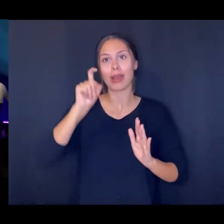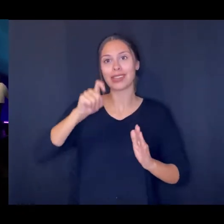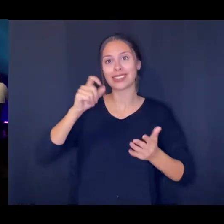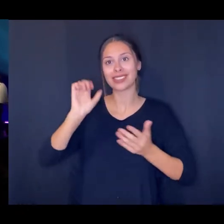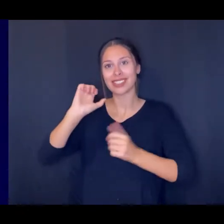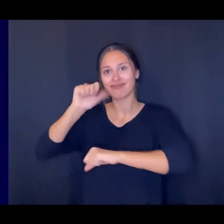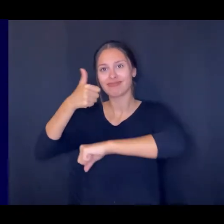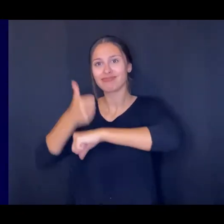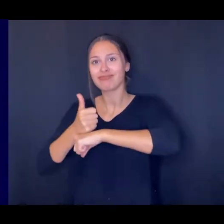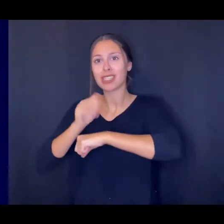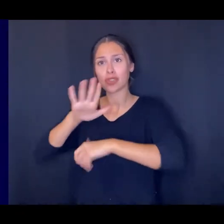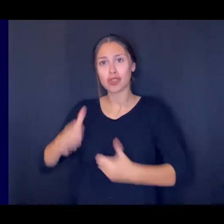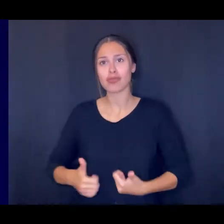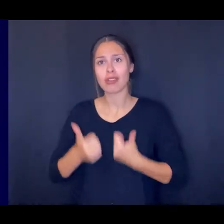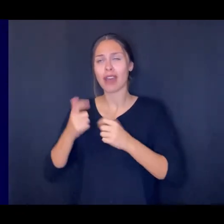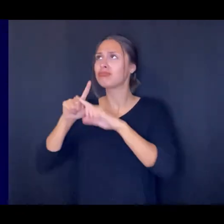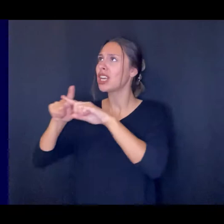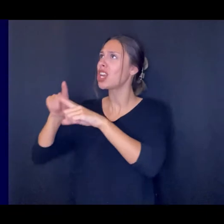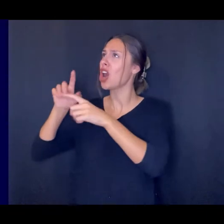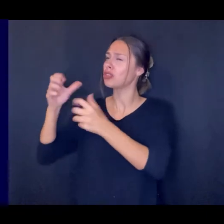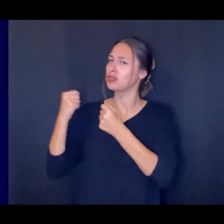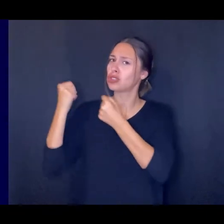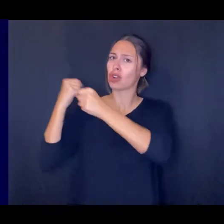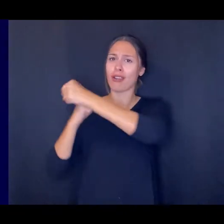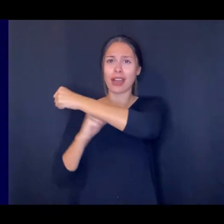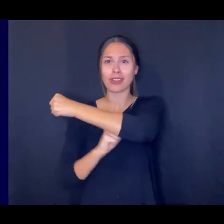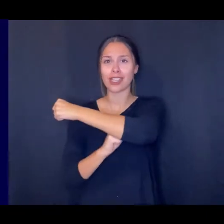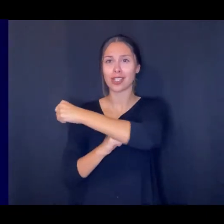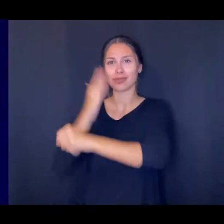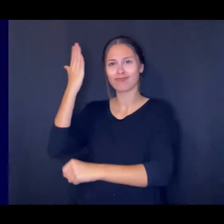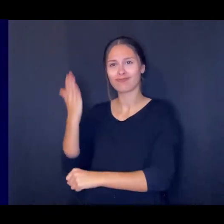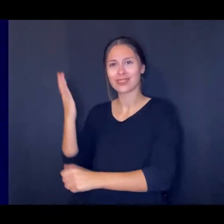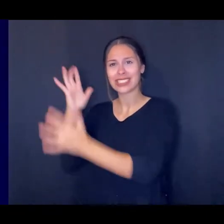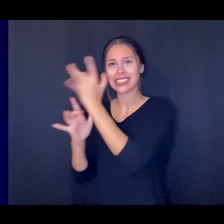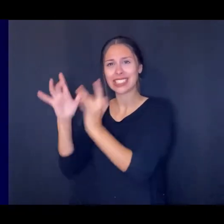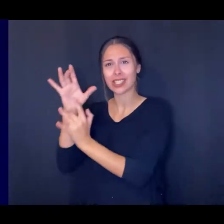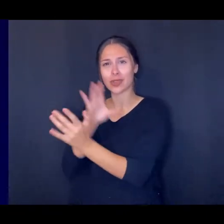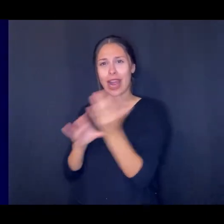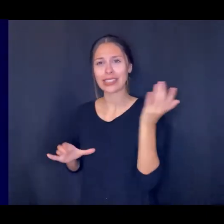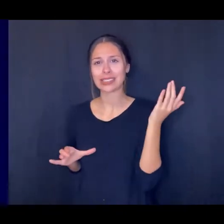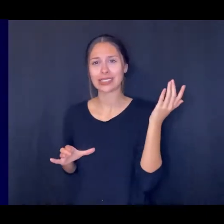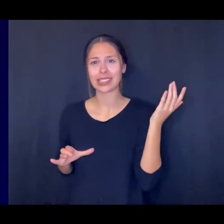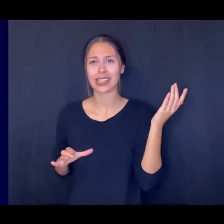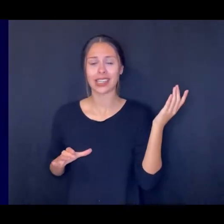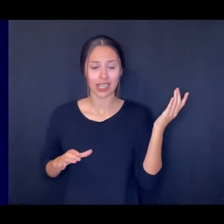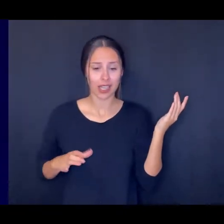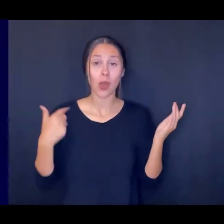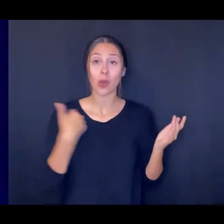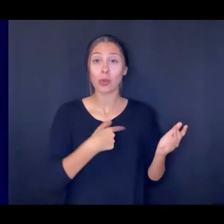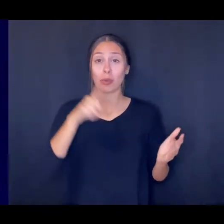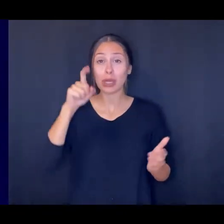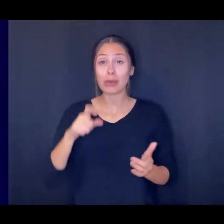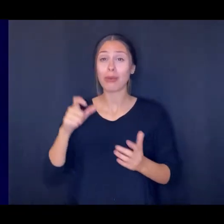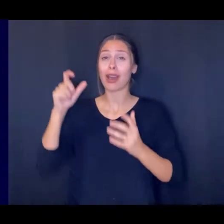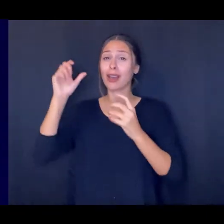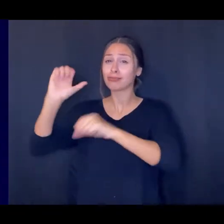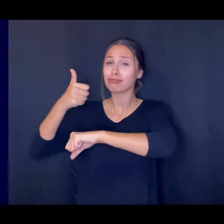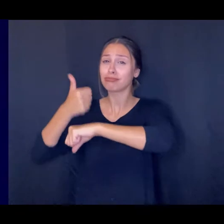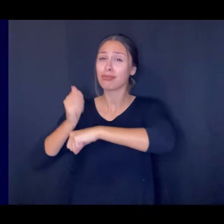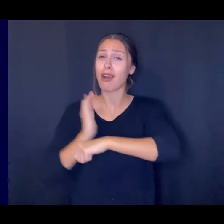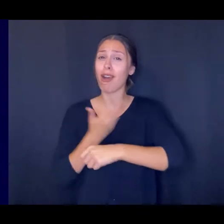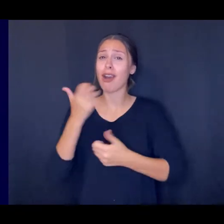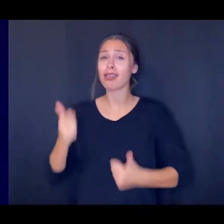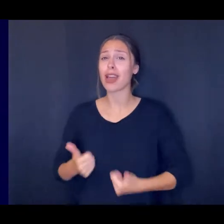you need to build your life on a firm foundation, which is Jesus Christ. We need to build